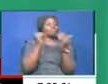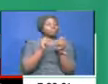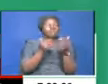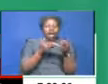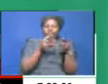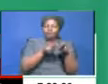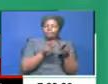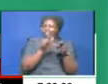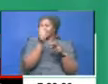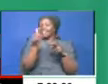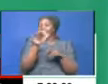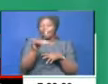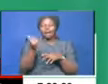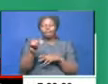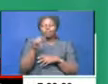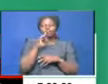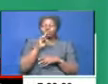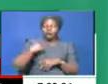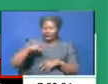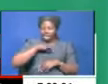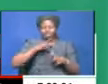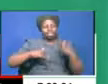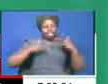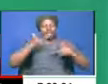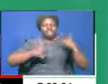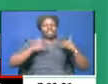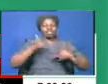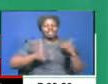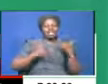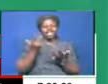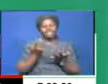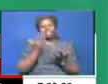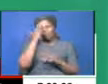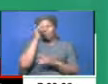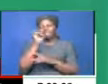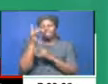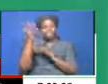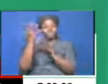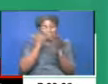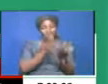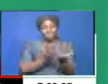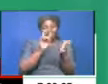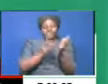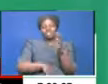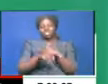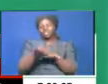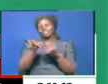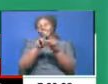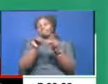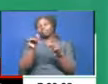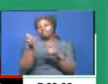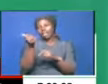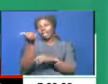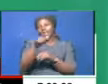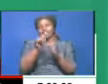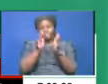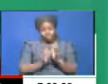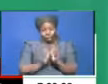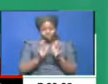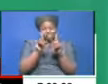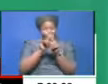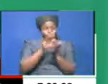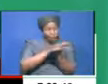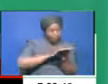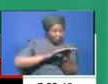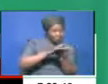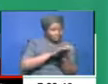we're excited to you know, for because this now brings in just as anyone as an amateur who